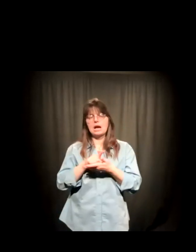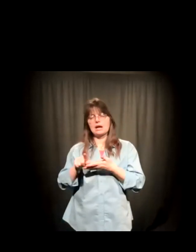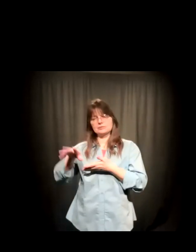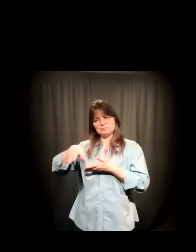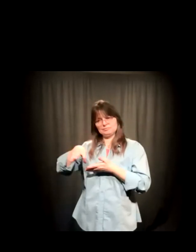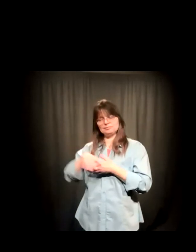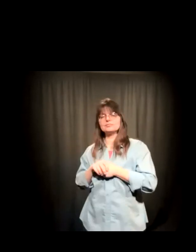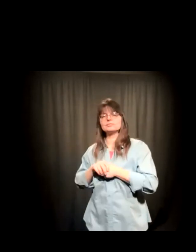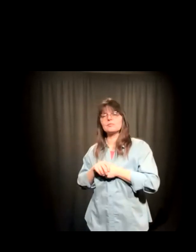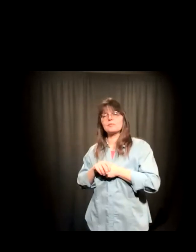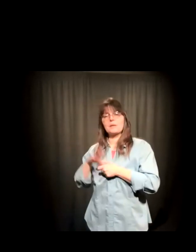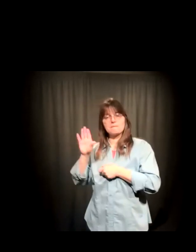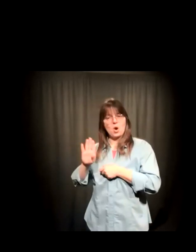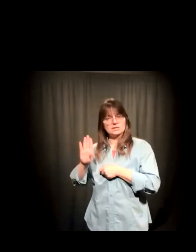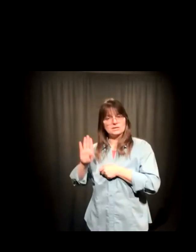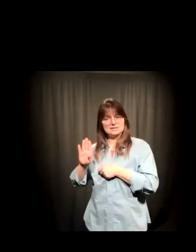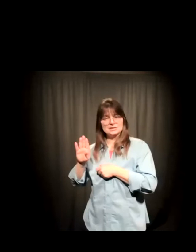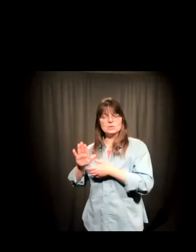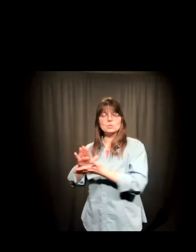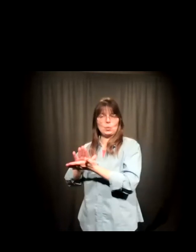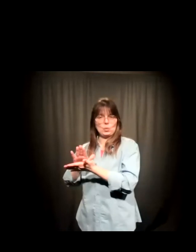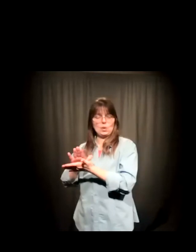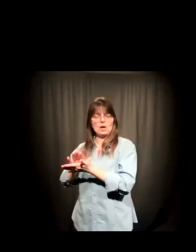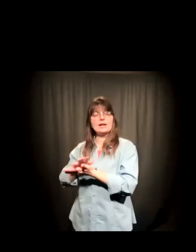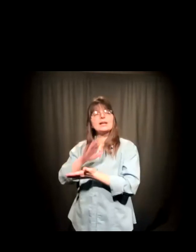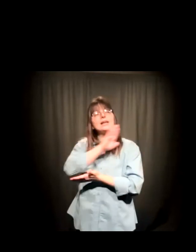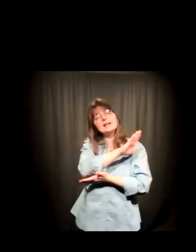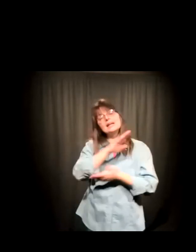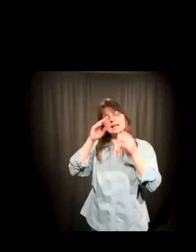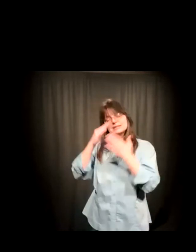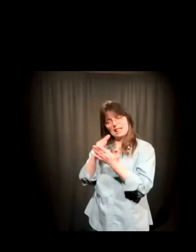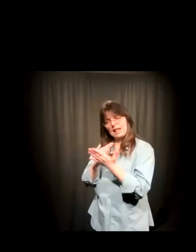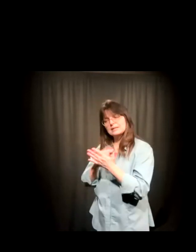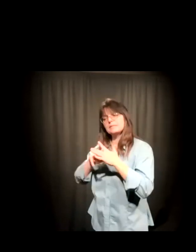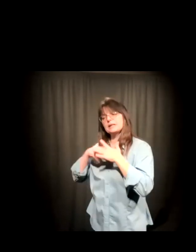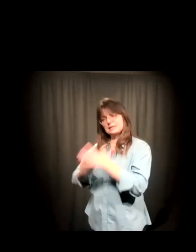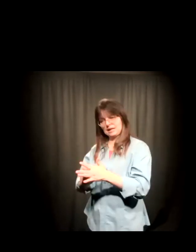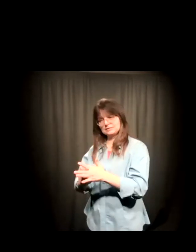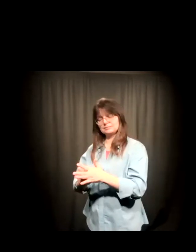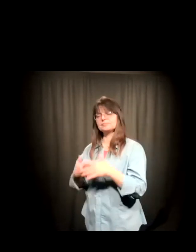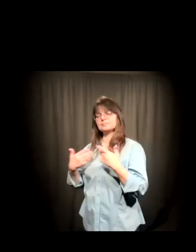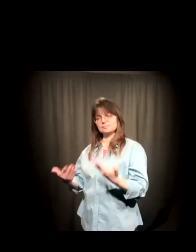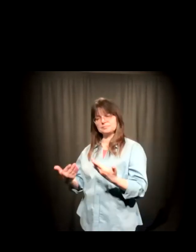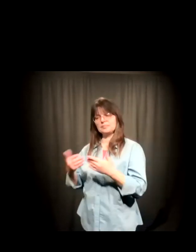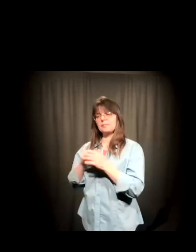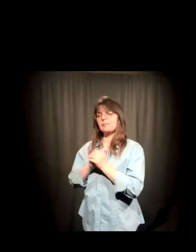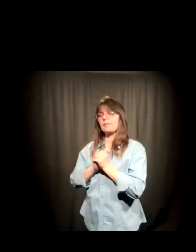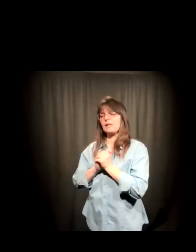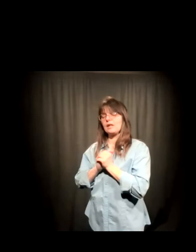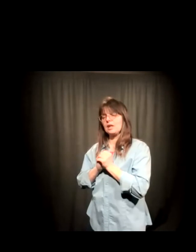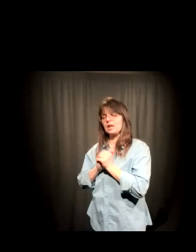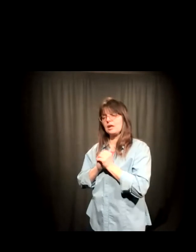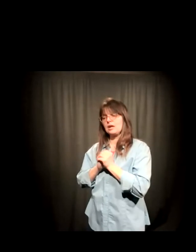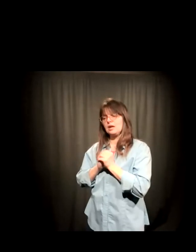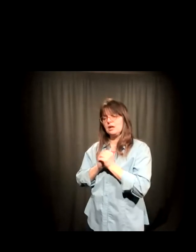At the Boston school, his lessons began on April 11th at 11 Pemberton Square.